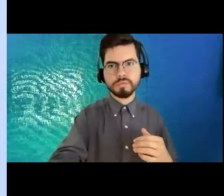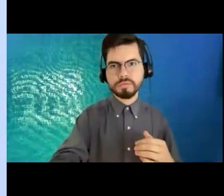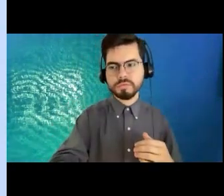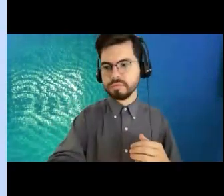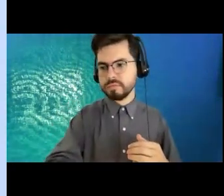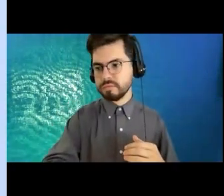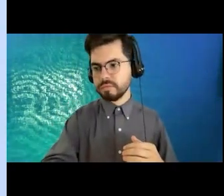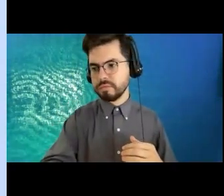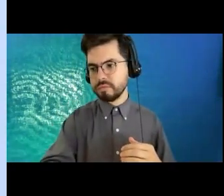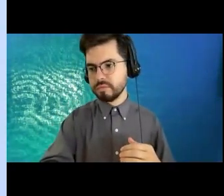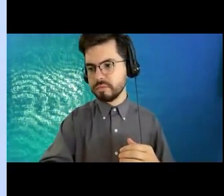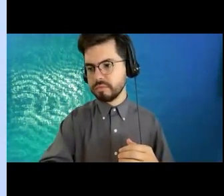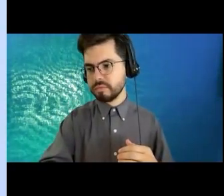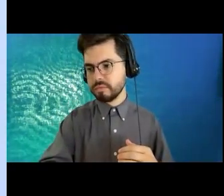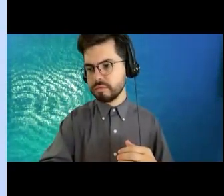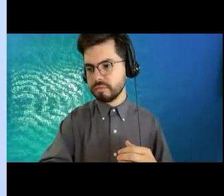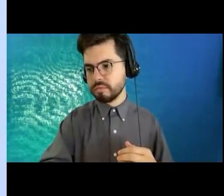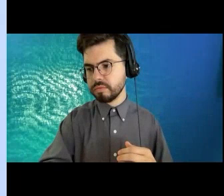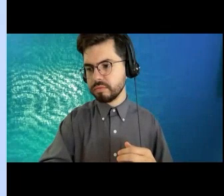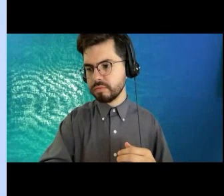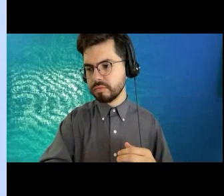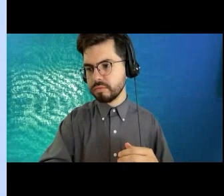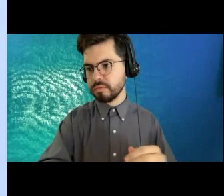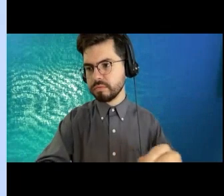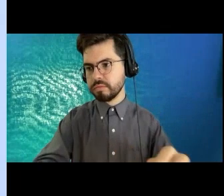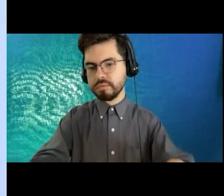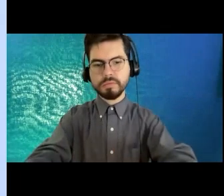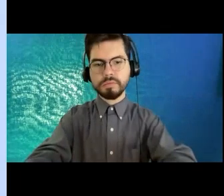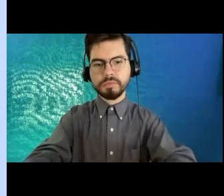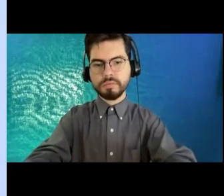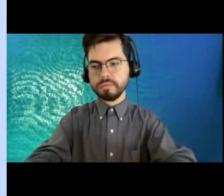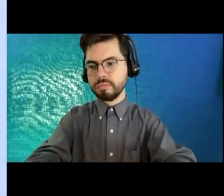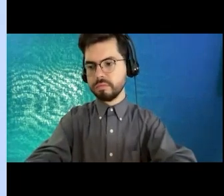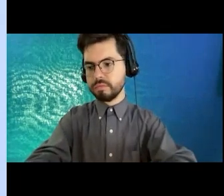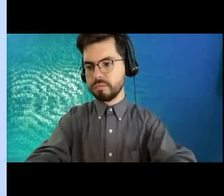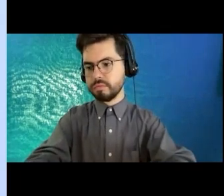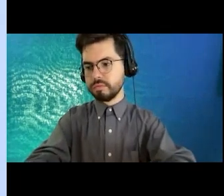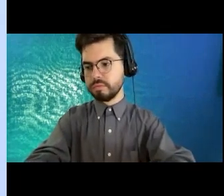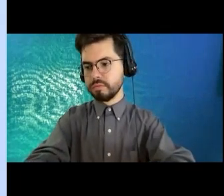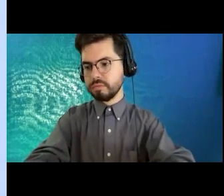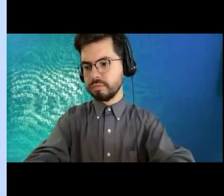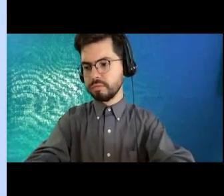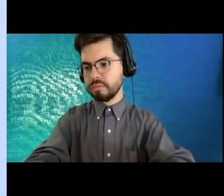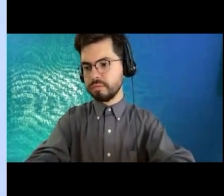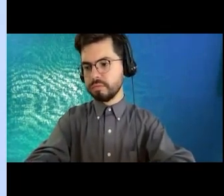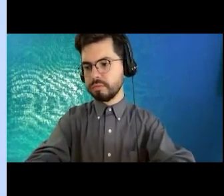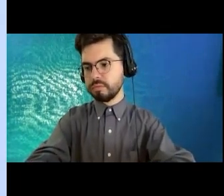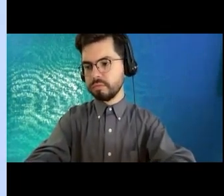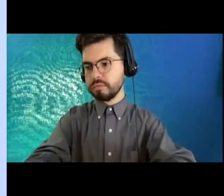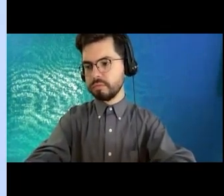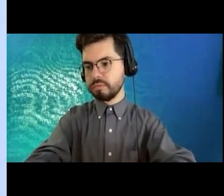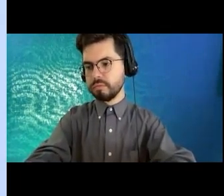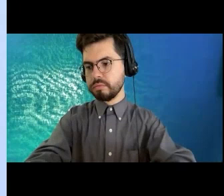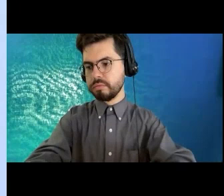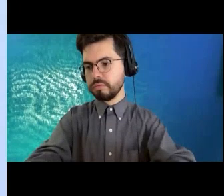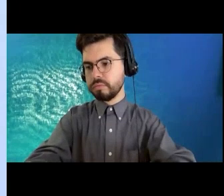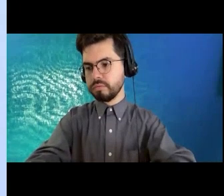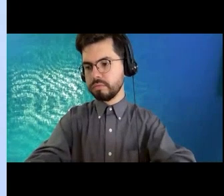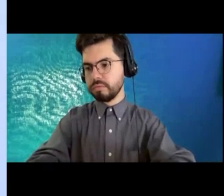know, that what do they talk about when they leave here? When they go back to Ohio, talk with family and friends, it's like, yeah, everything